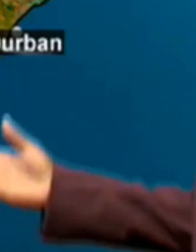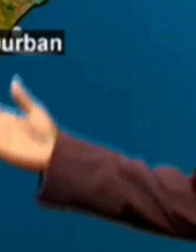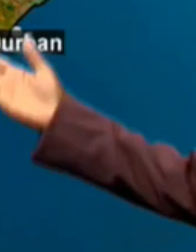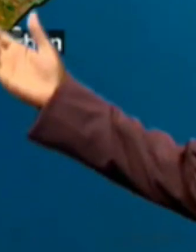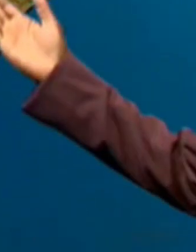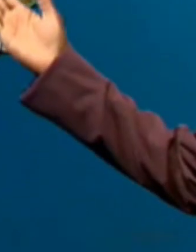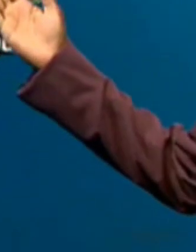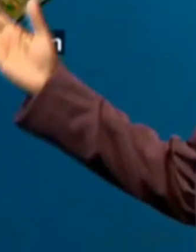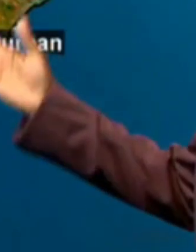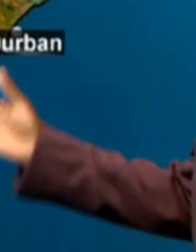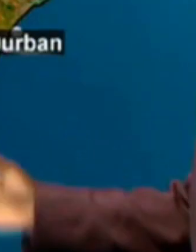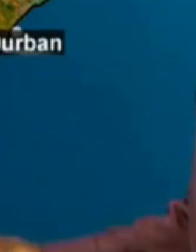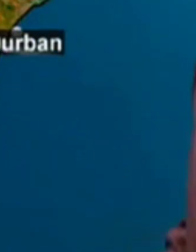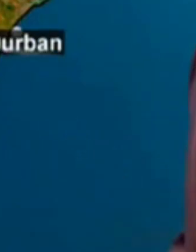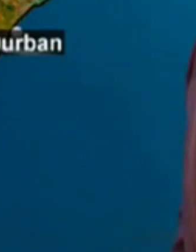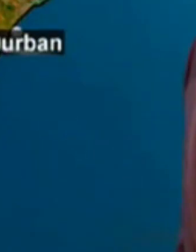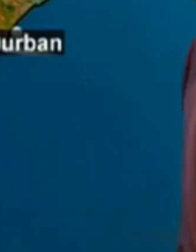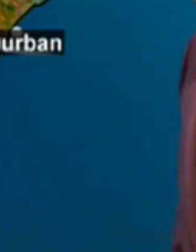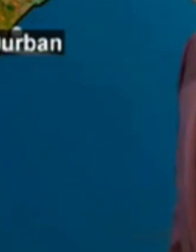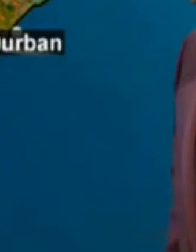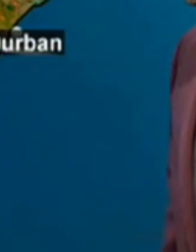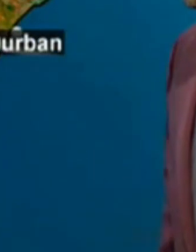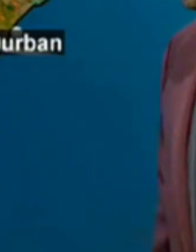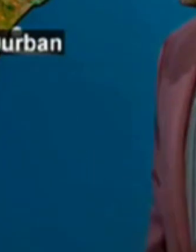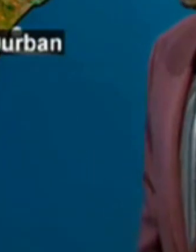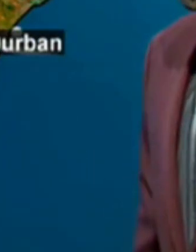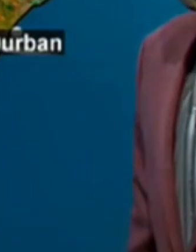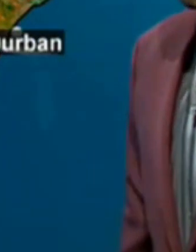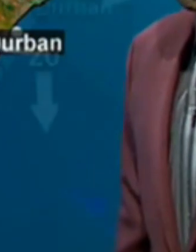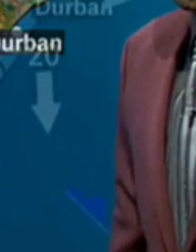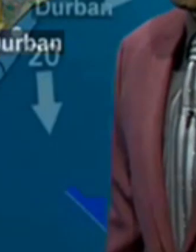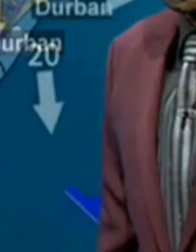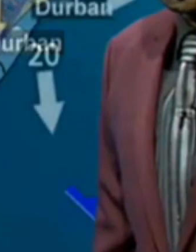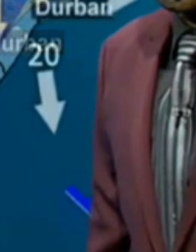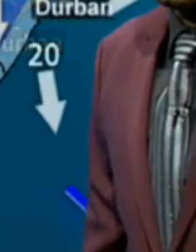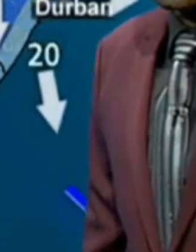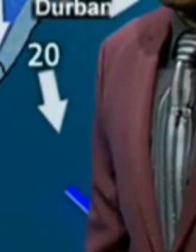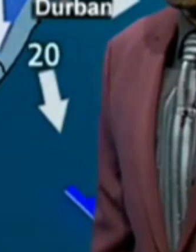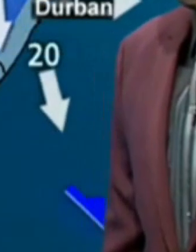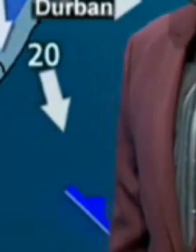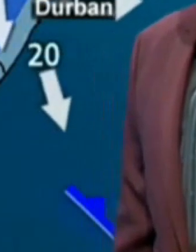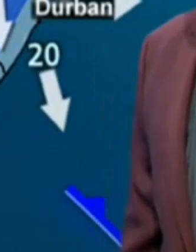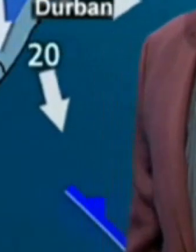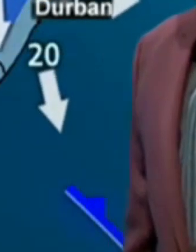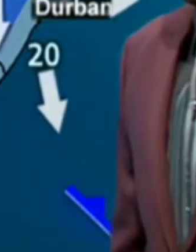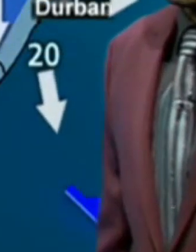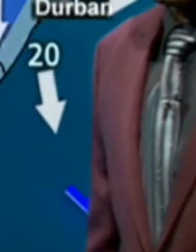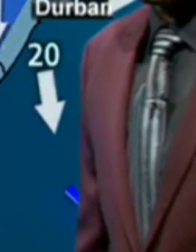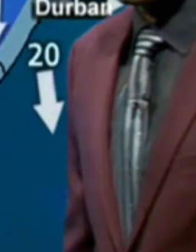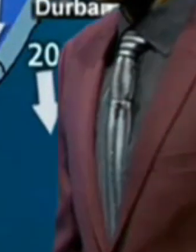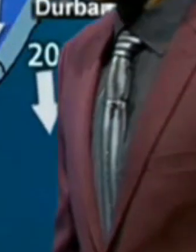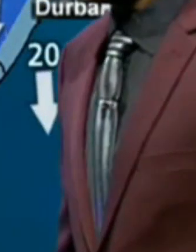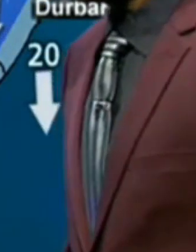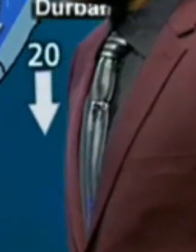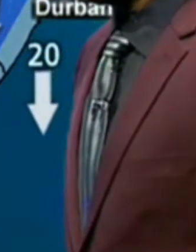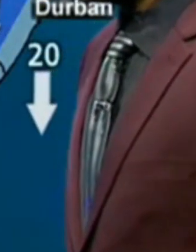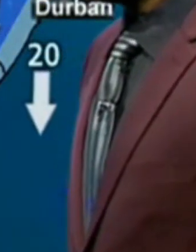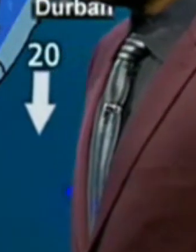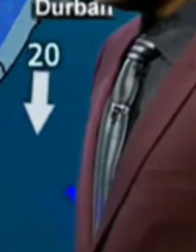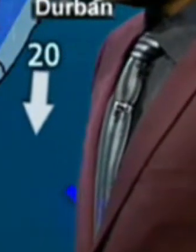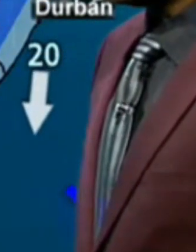ka dile gabotse gona ka dikarolong tša ka KwaZulu Natal magašo le gona ka dikarolong tše a re tlhokomeleng ka re otlela ka mebileng ya ka Afrika Borwa re ya gabotse na fela ka